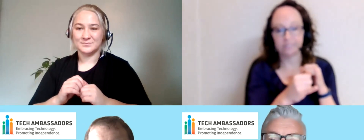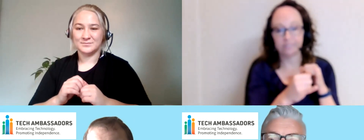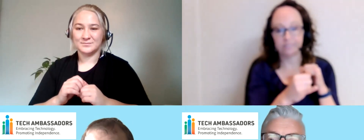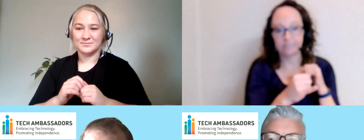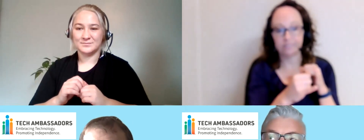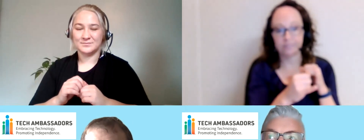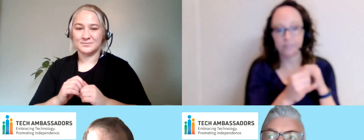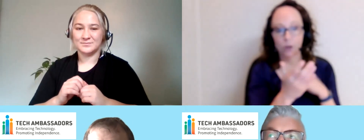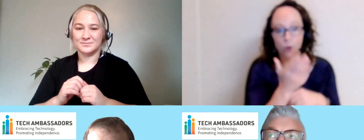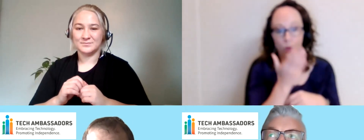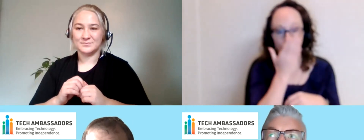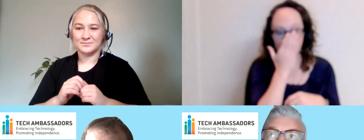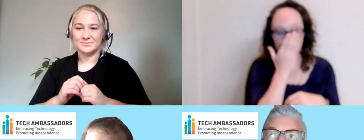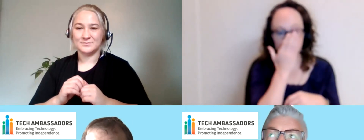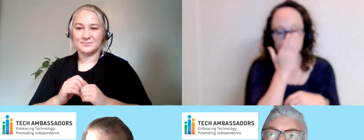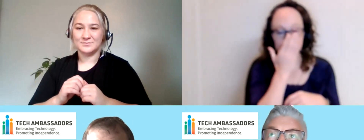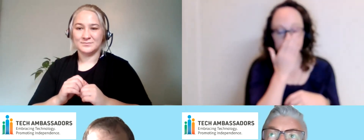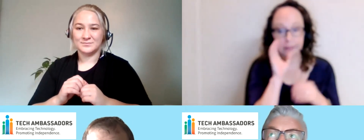up,